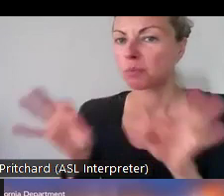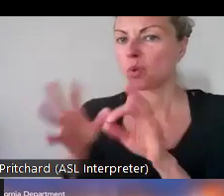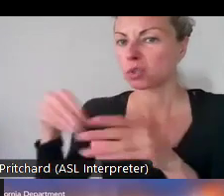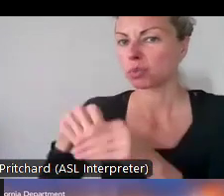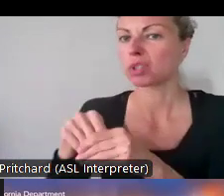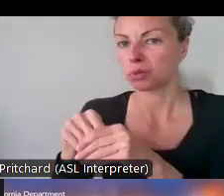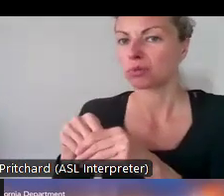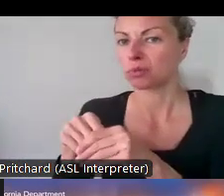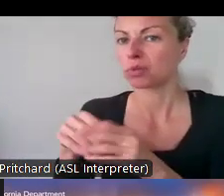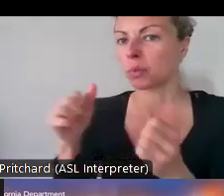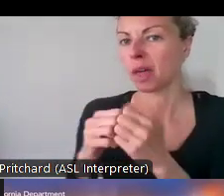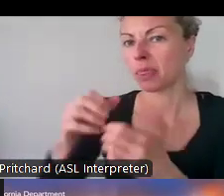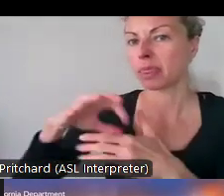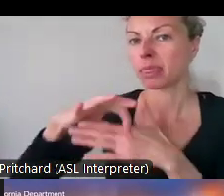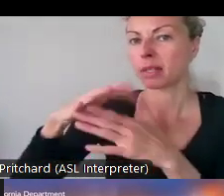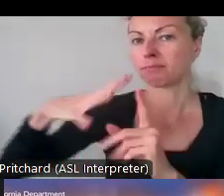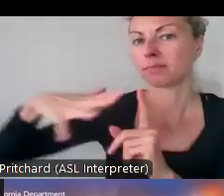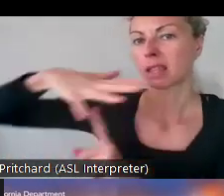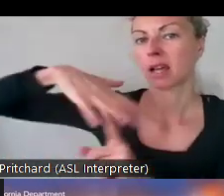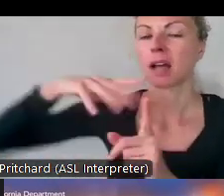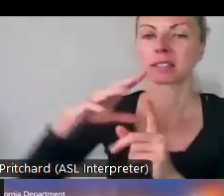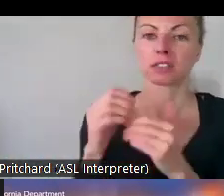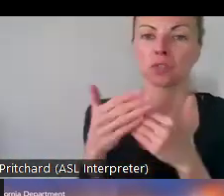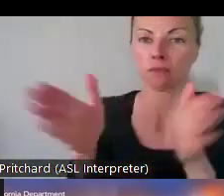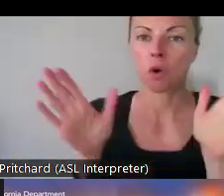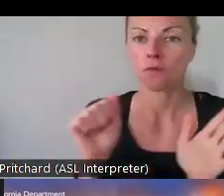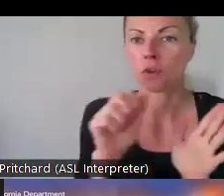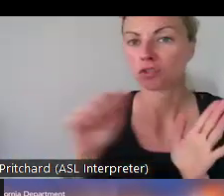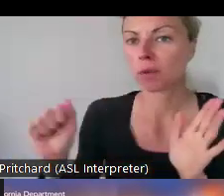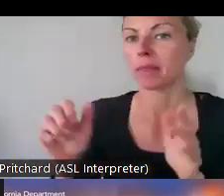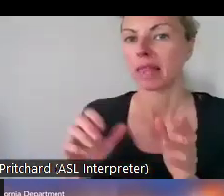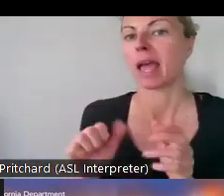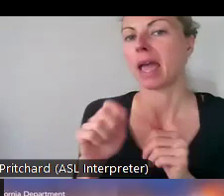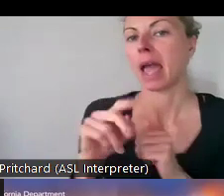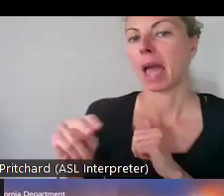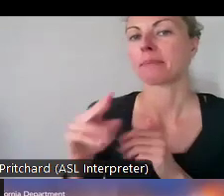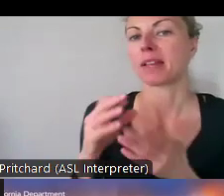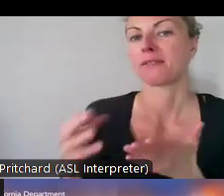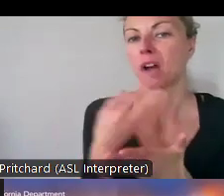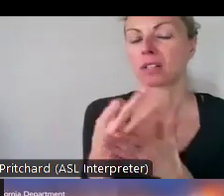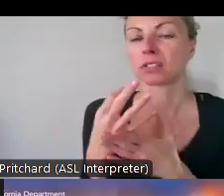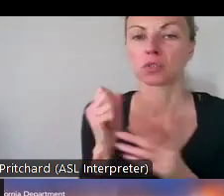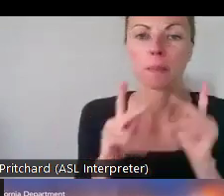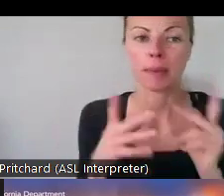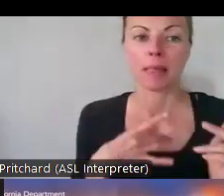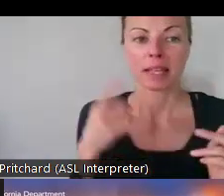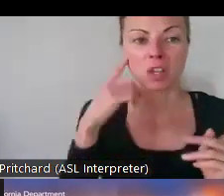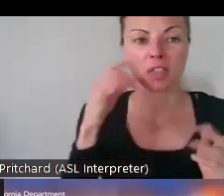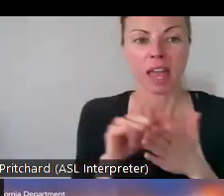within the contract because it is a part of the overall AAA administration that is available for our partners. Some people like to think of it as